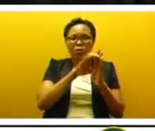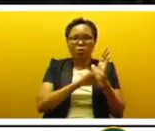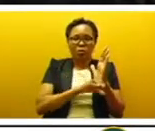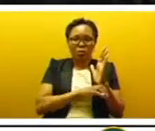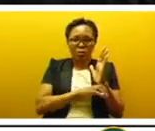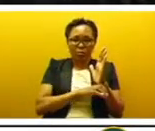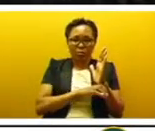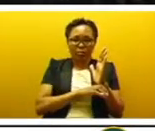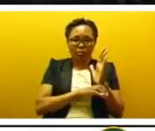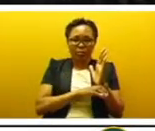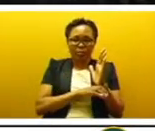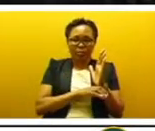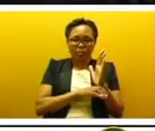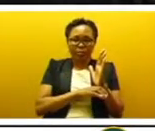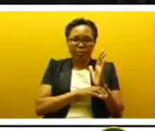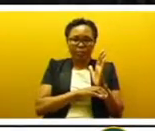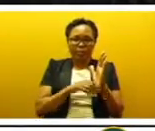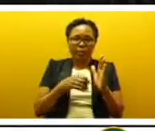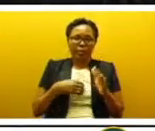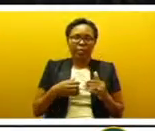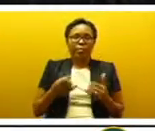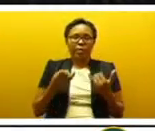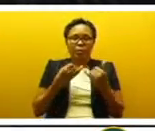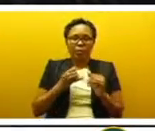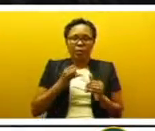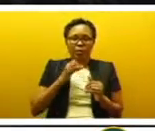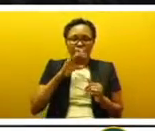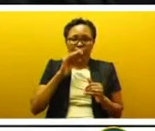I come, because I'm trying to rush myself, to the